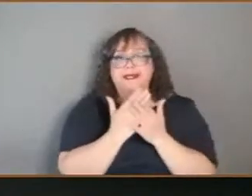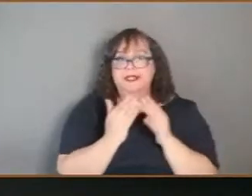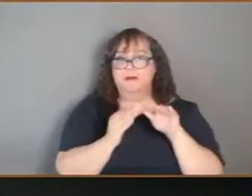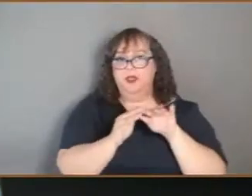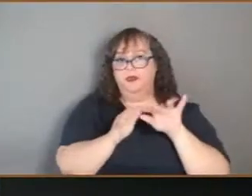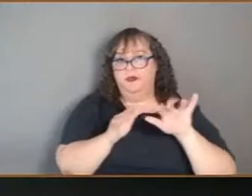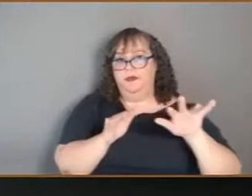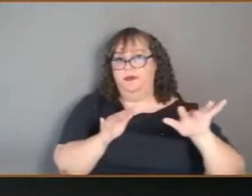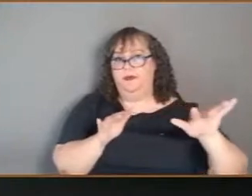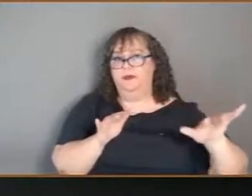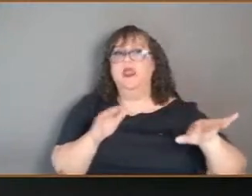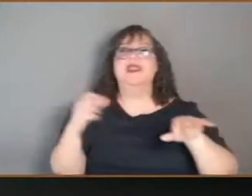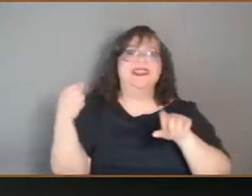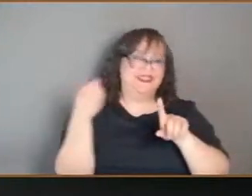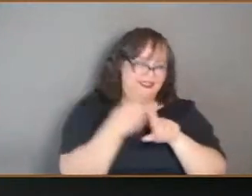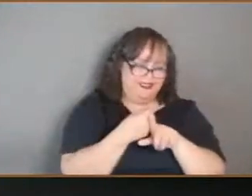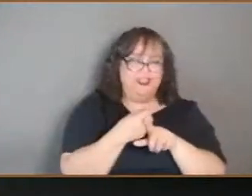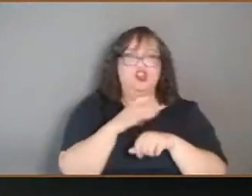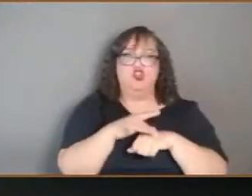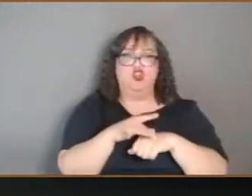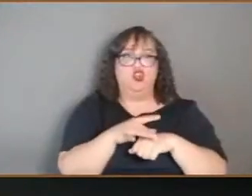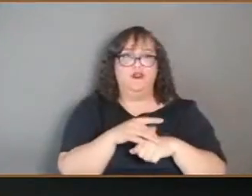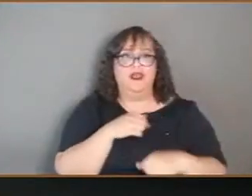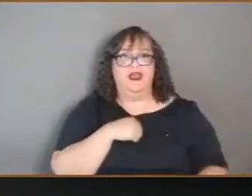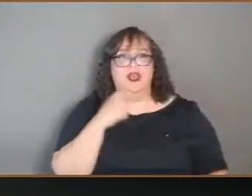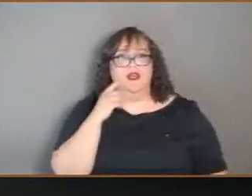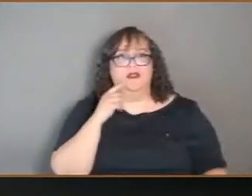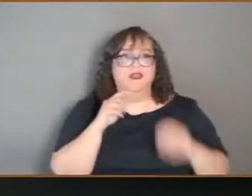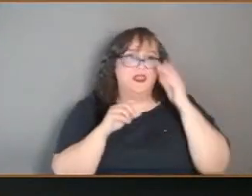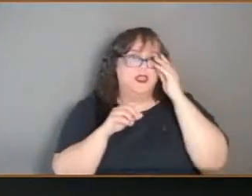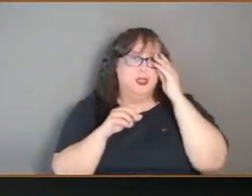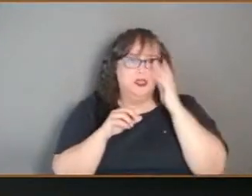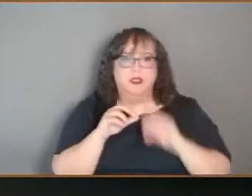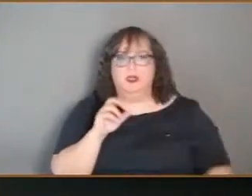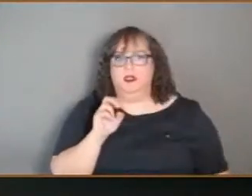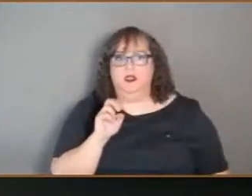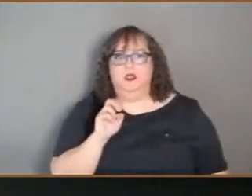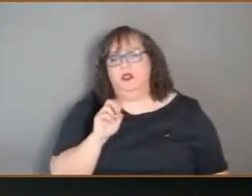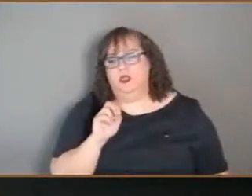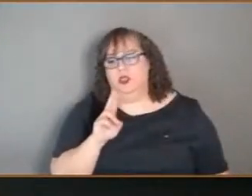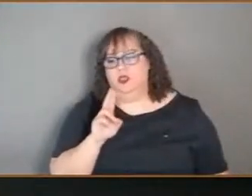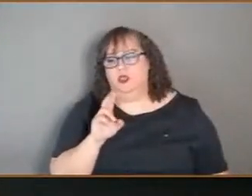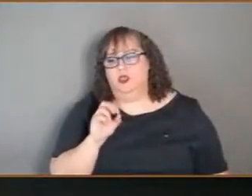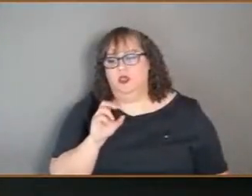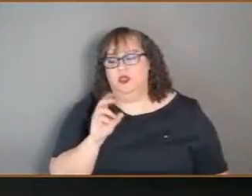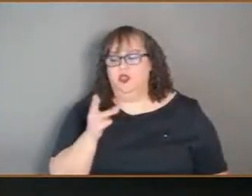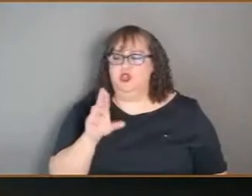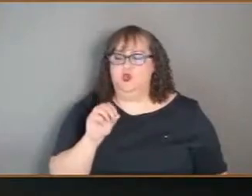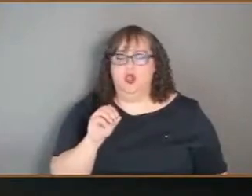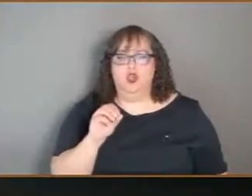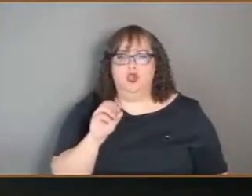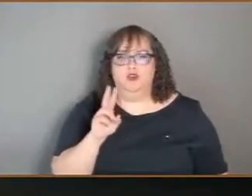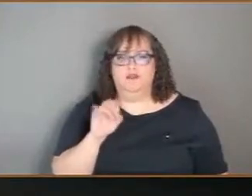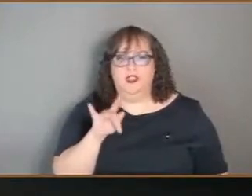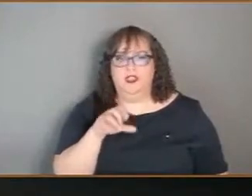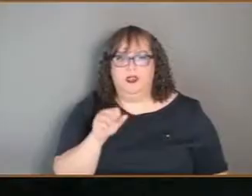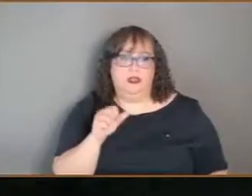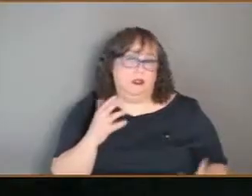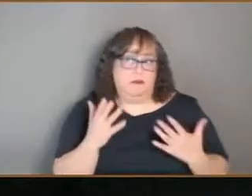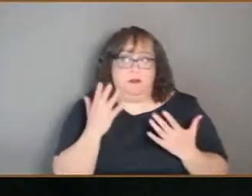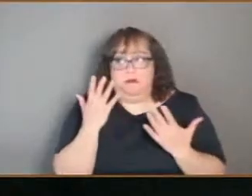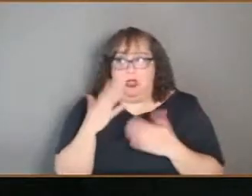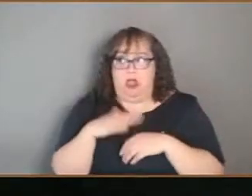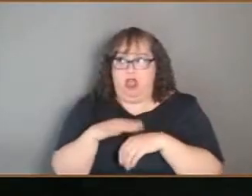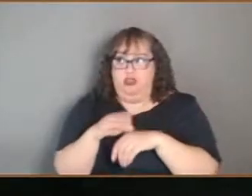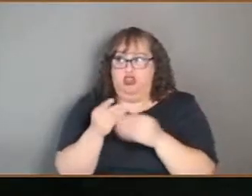Earth. I think Eurybates is the best bet, but I'm not sure, actually, if there are on-the-ground examples of those meteorite collection.